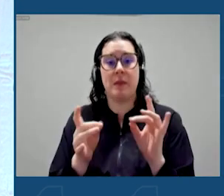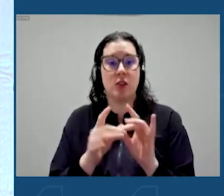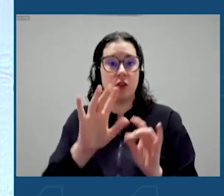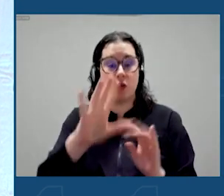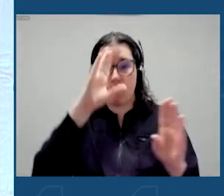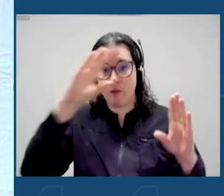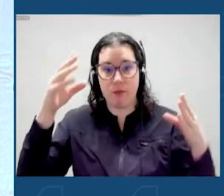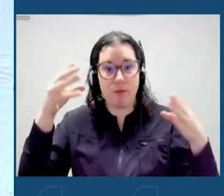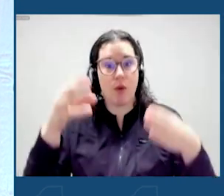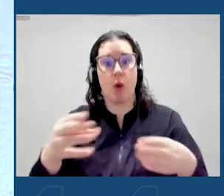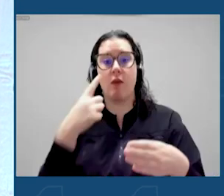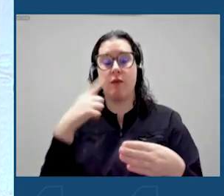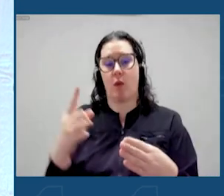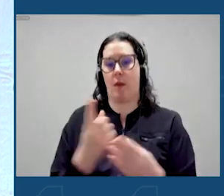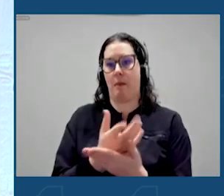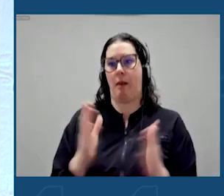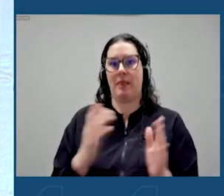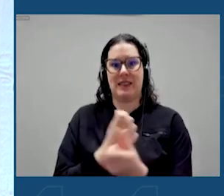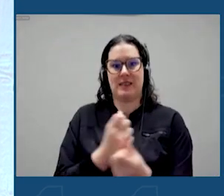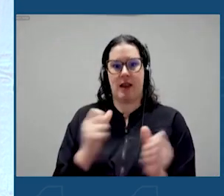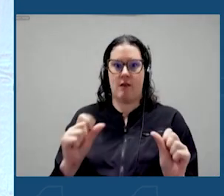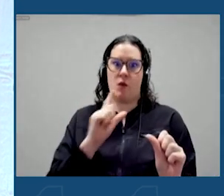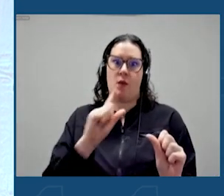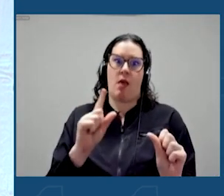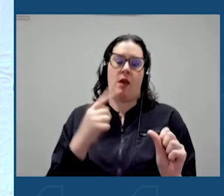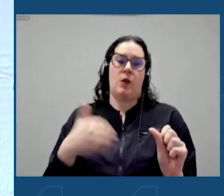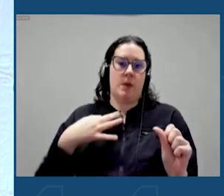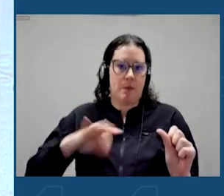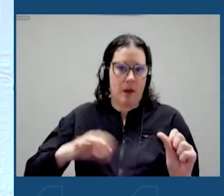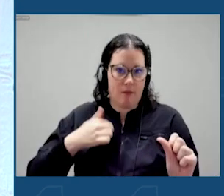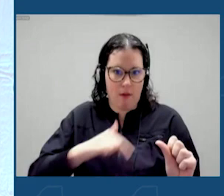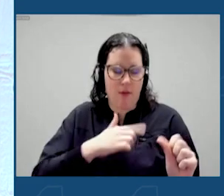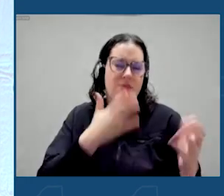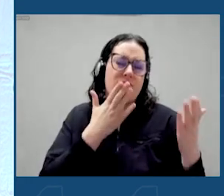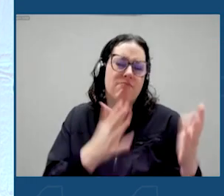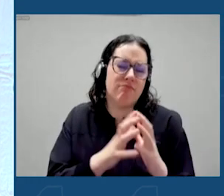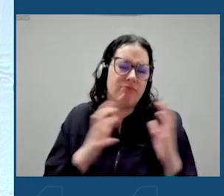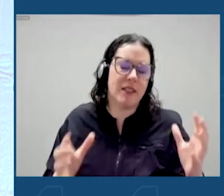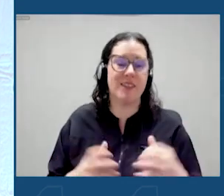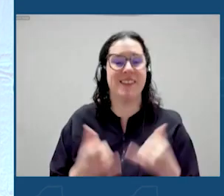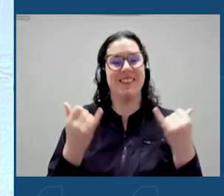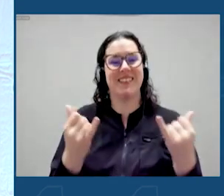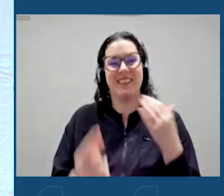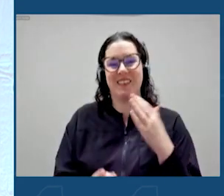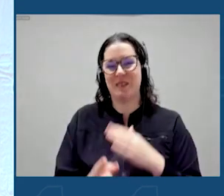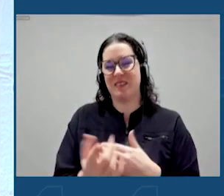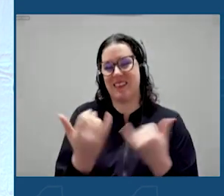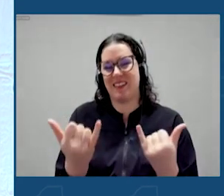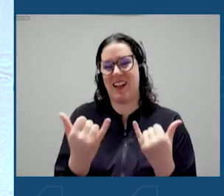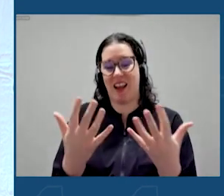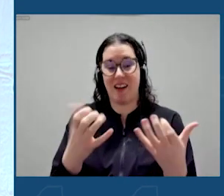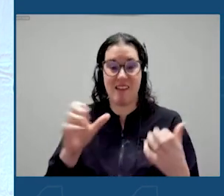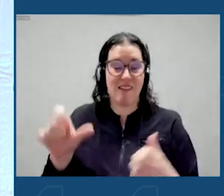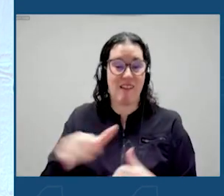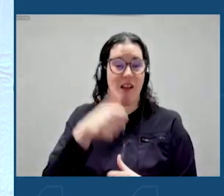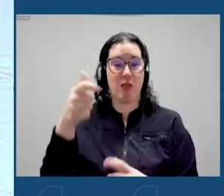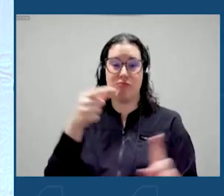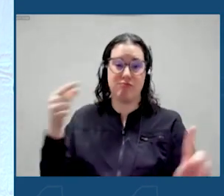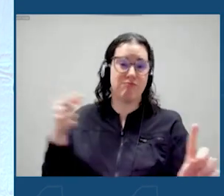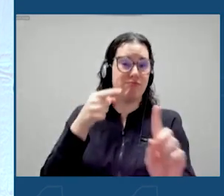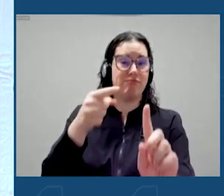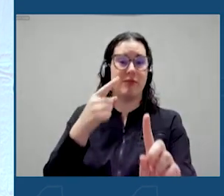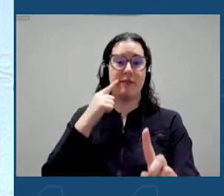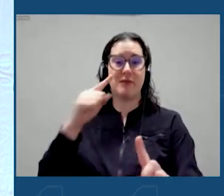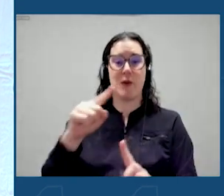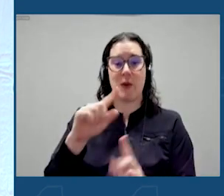on public safety is a big deal to all of us, and we're grateful for that. So this morning, another big step in the direction of City of Yes. Ladies and gentlemen,